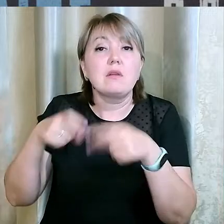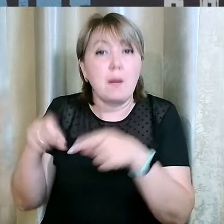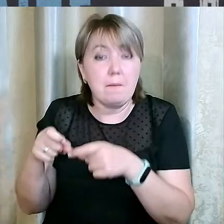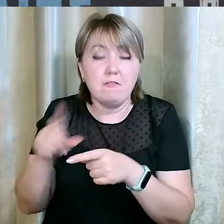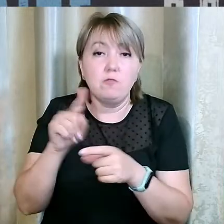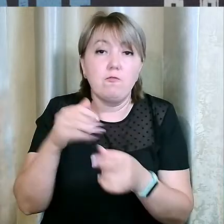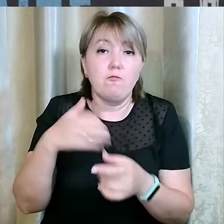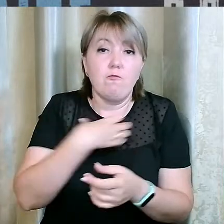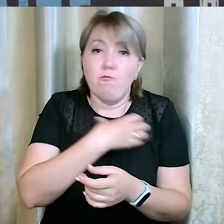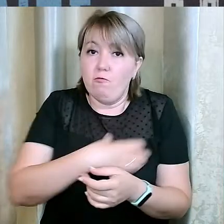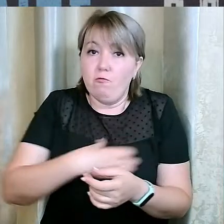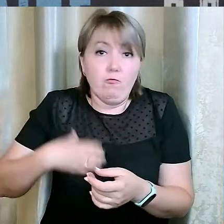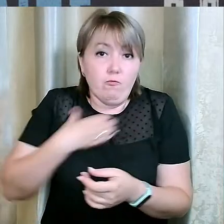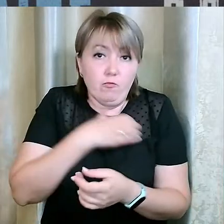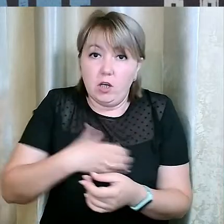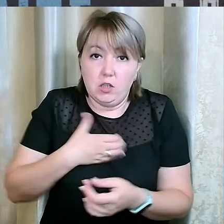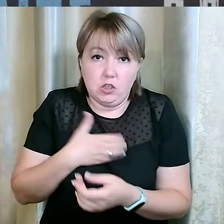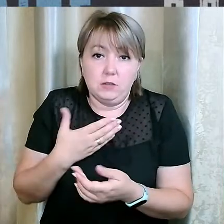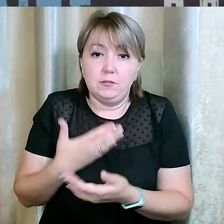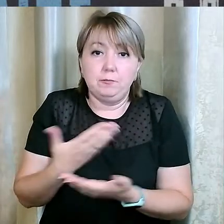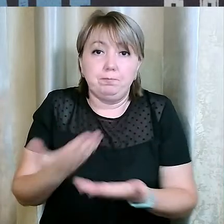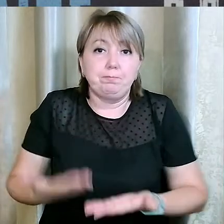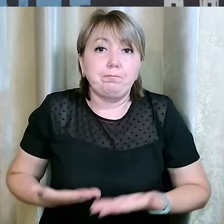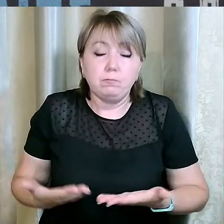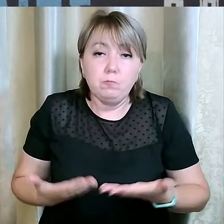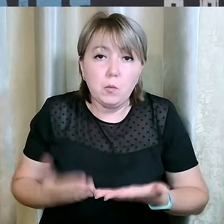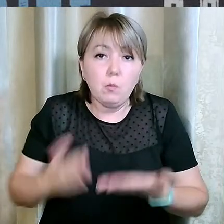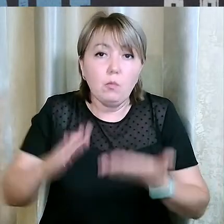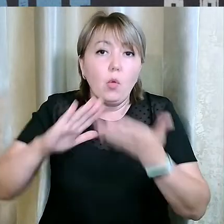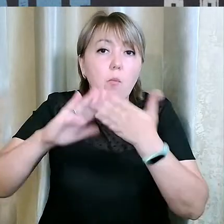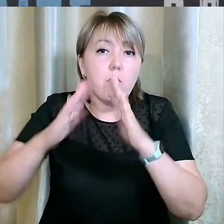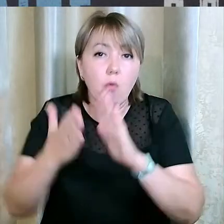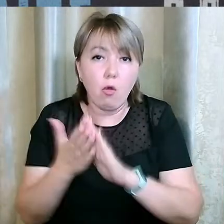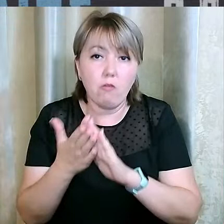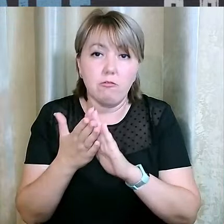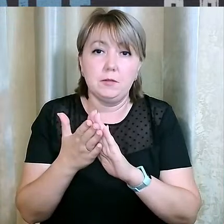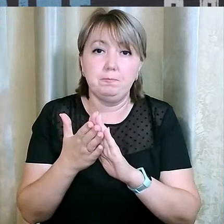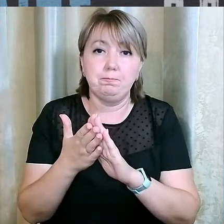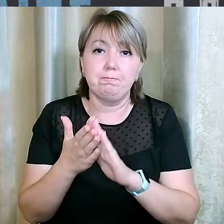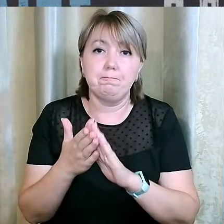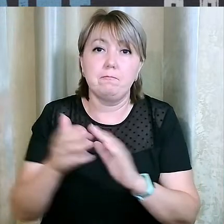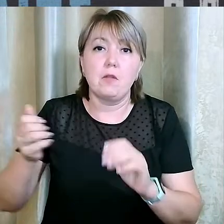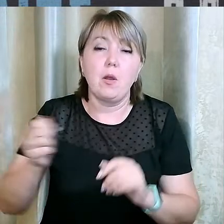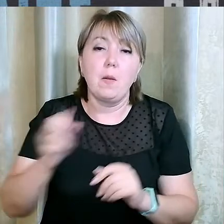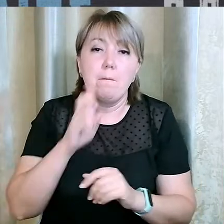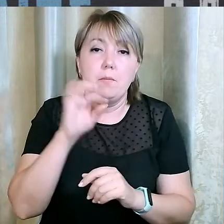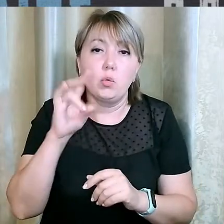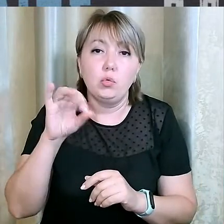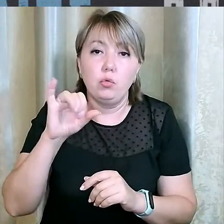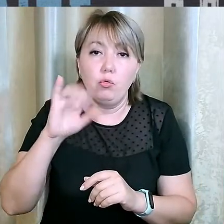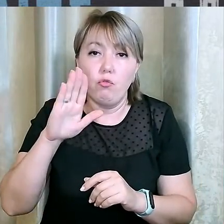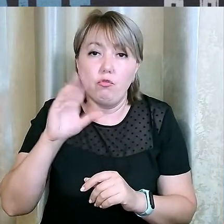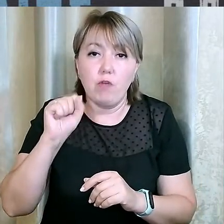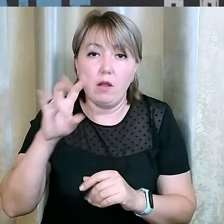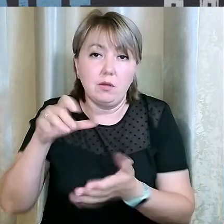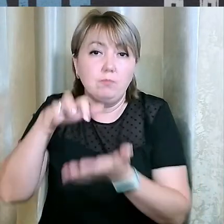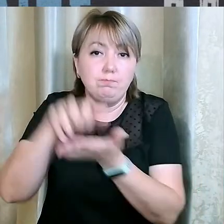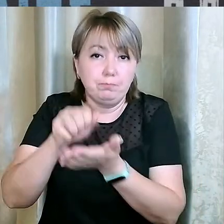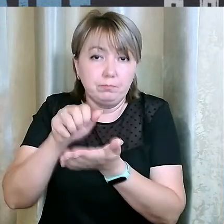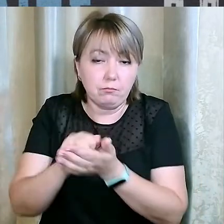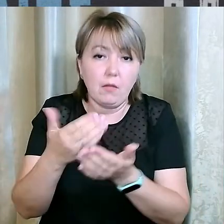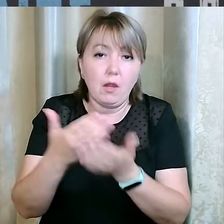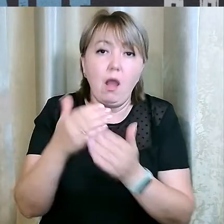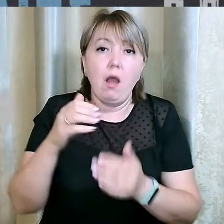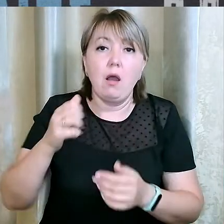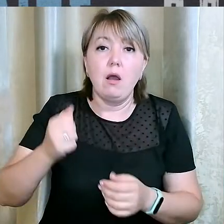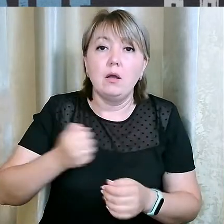the support. Also, I would like to remind that